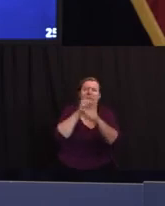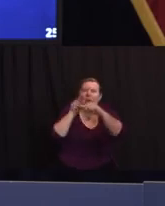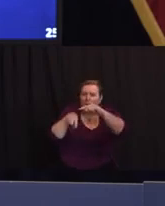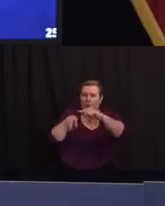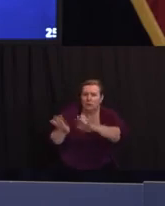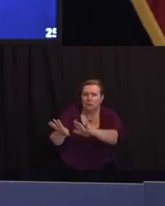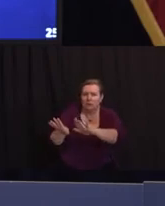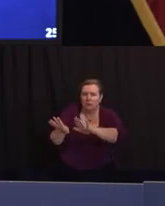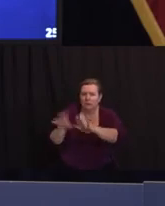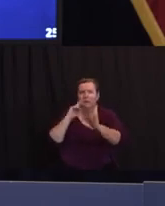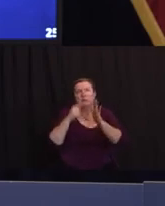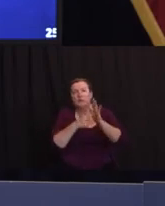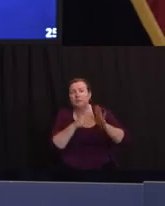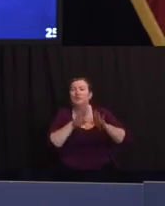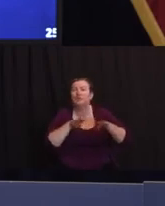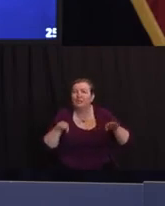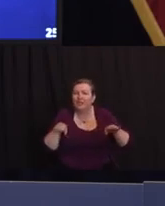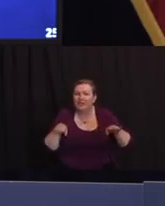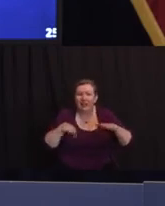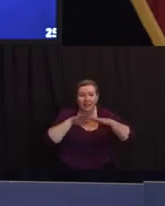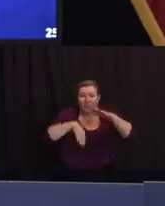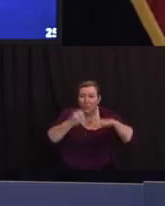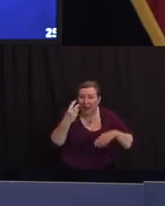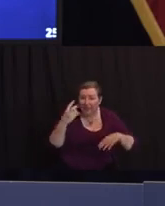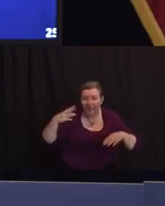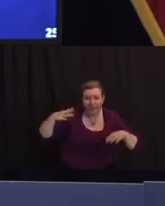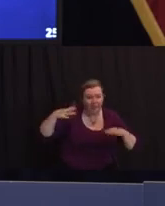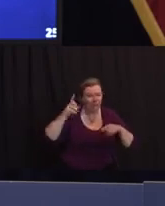example, children under 12 years of age.